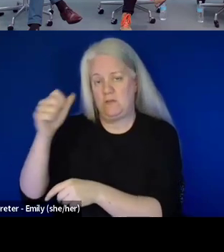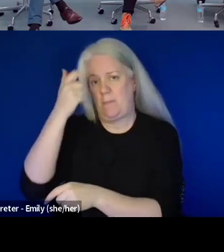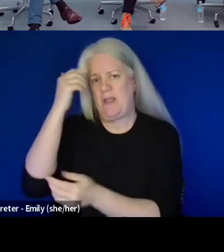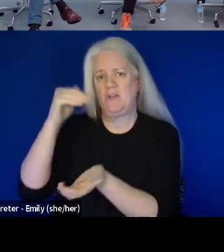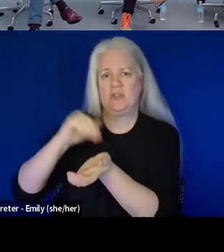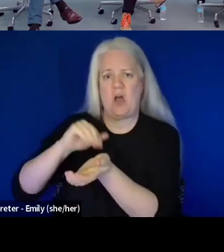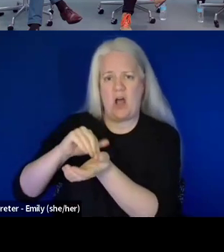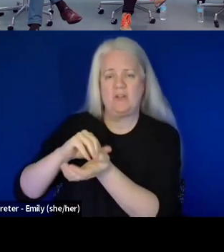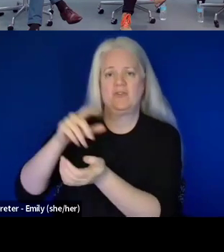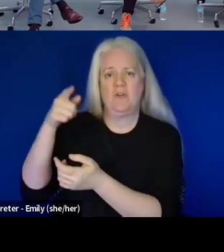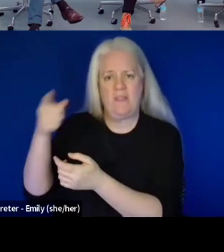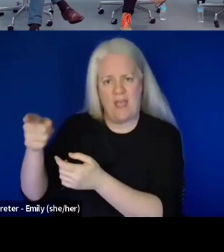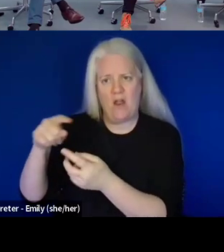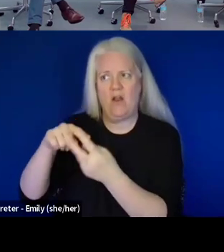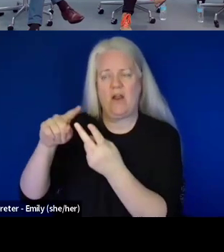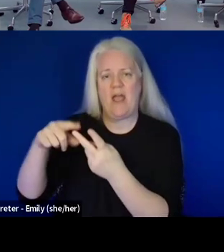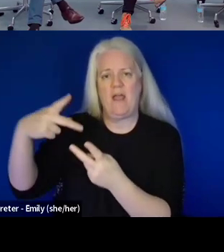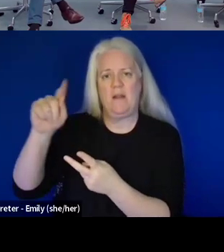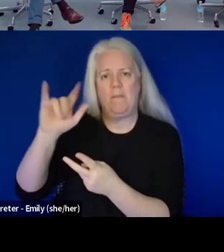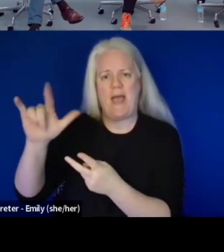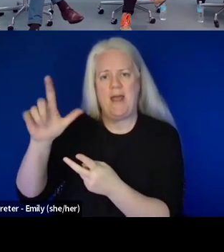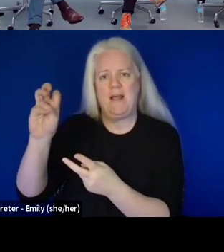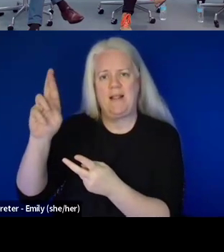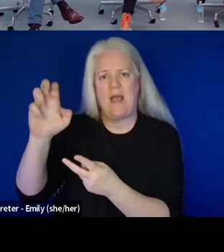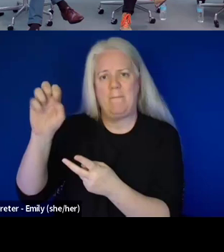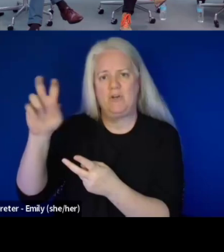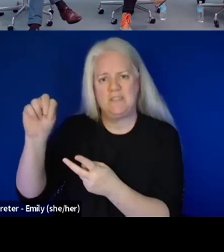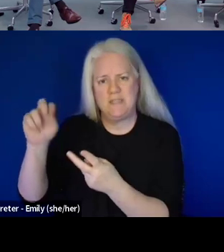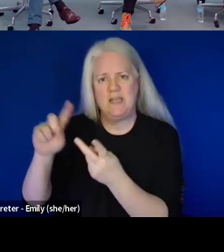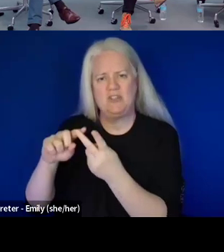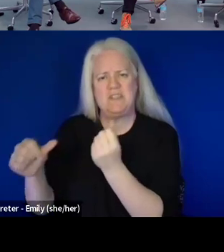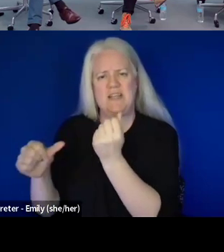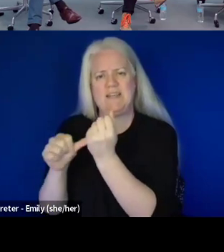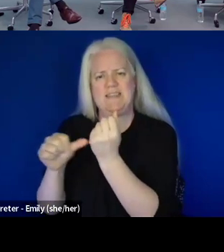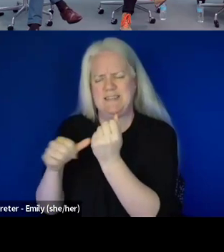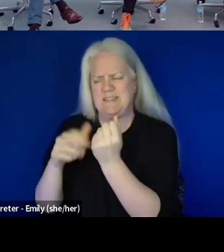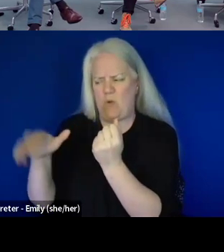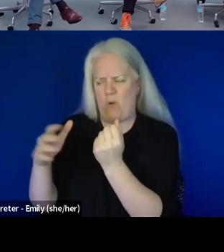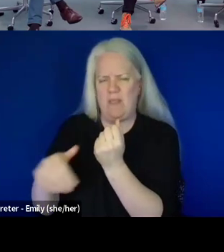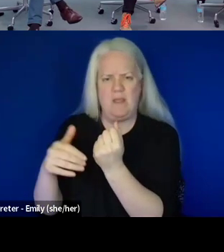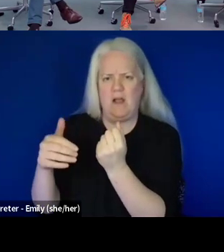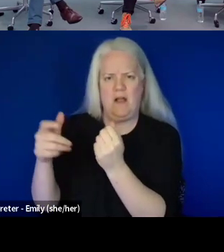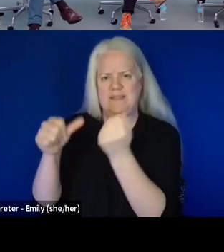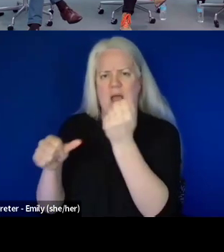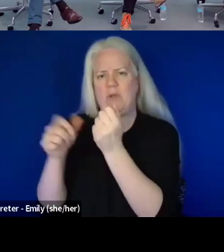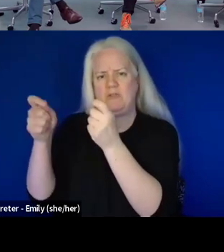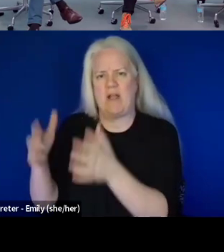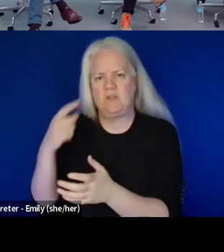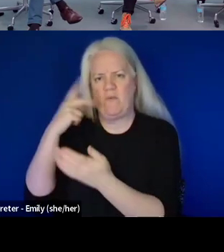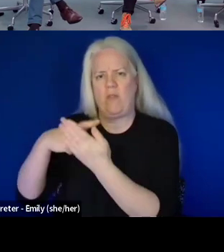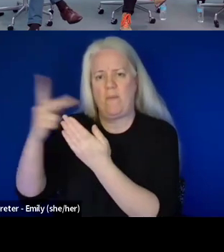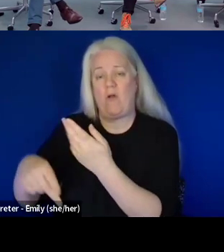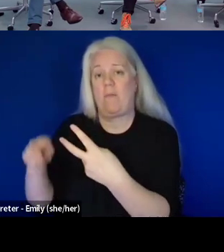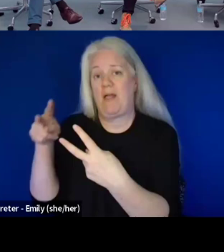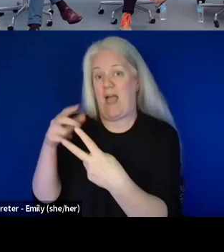and Patty Lamberson, who's the assistant or the deputy director of the program,